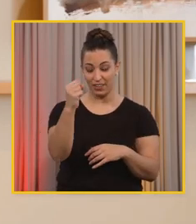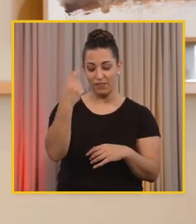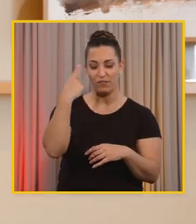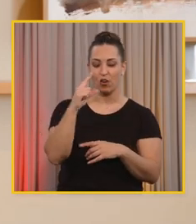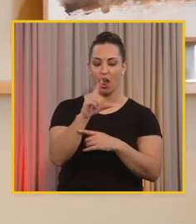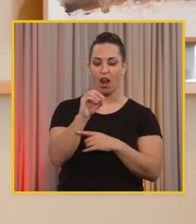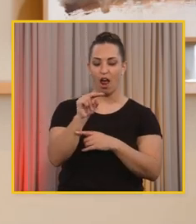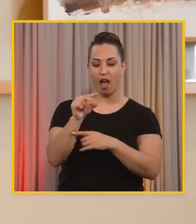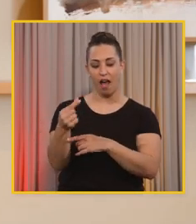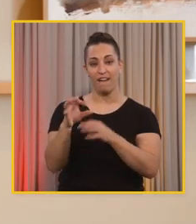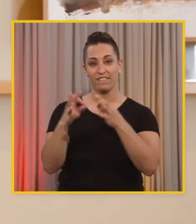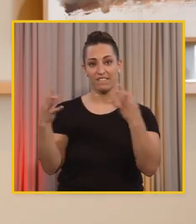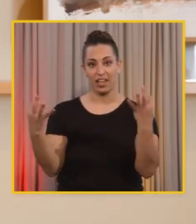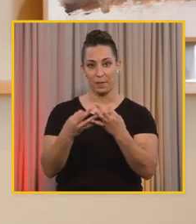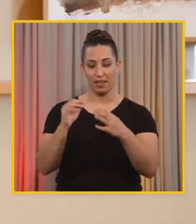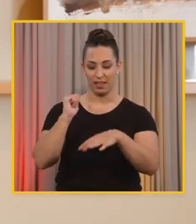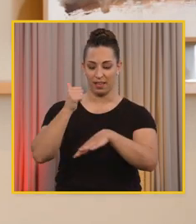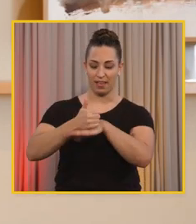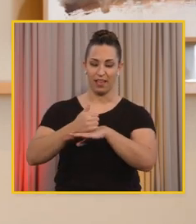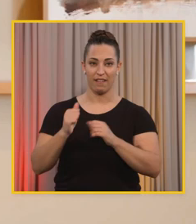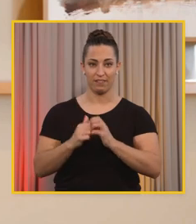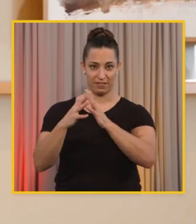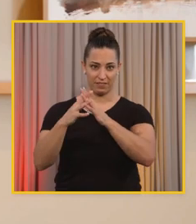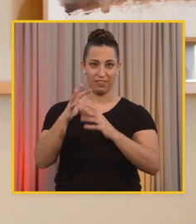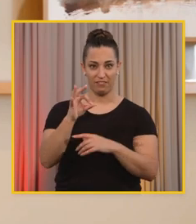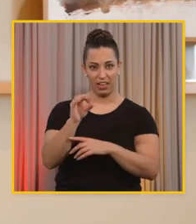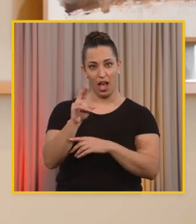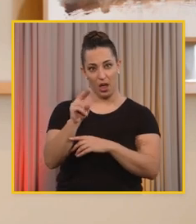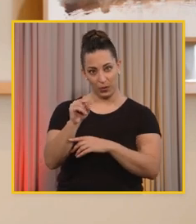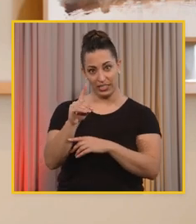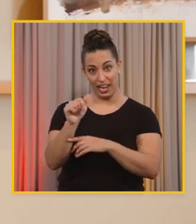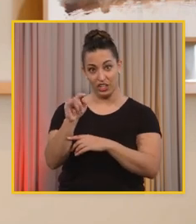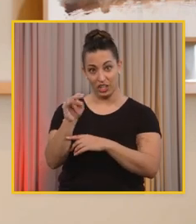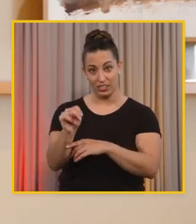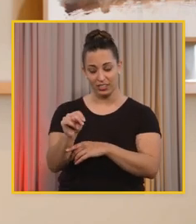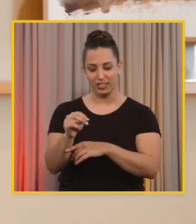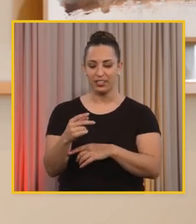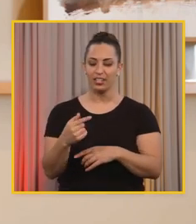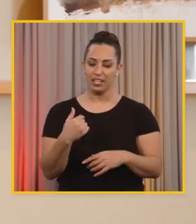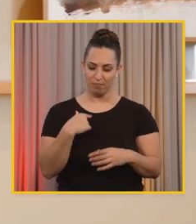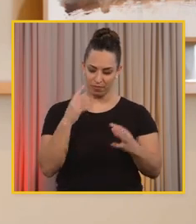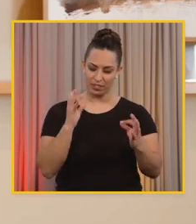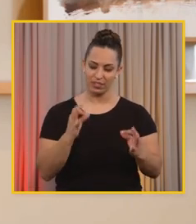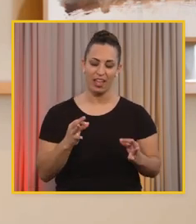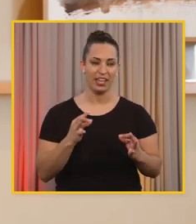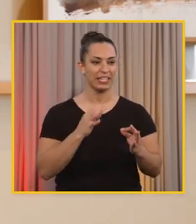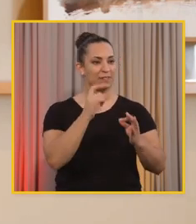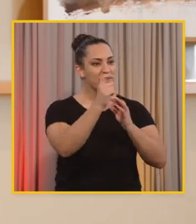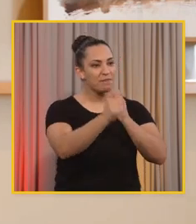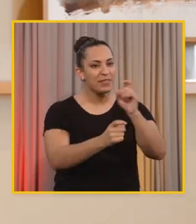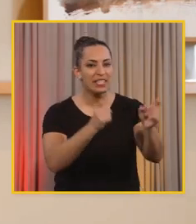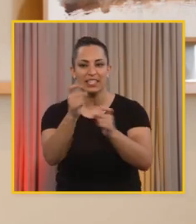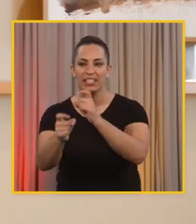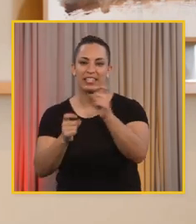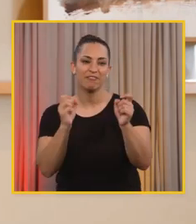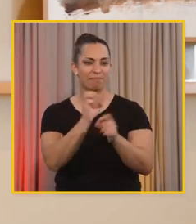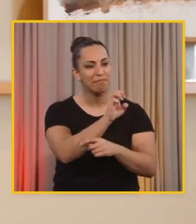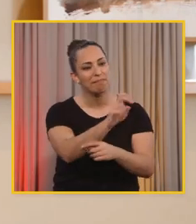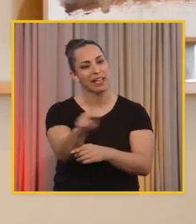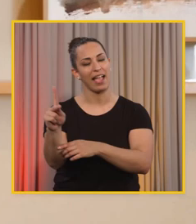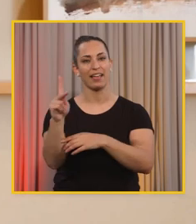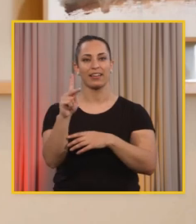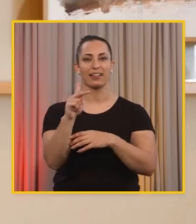mother. She is a real inspiration to me. She taught me the